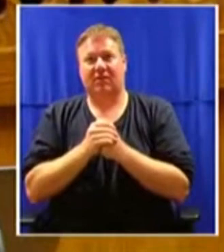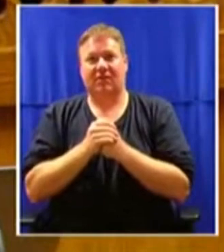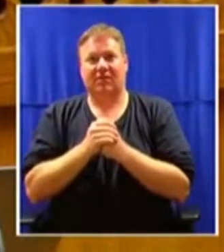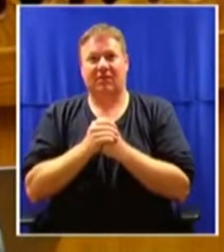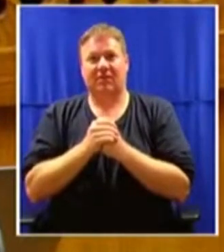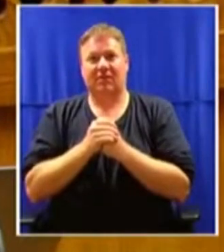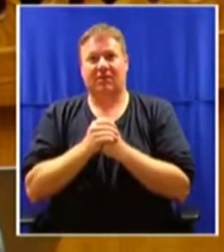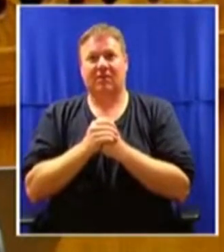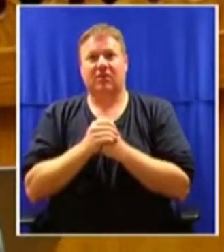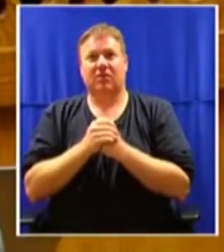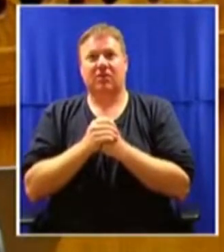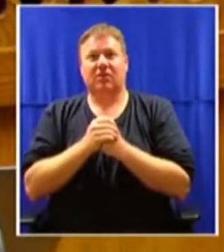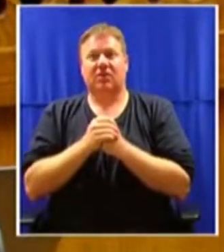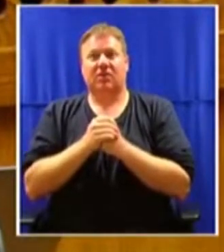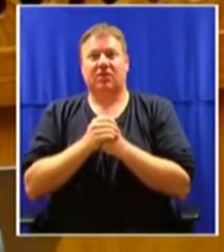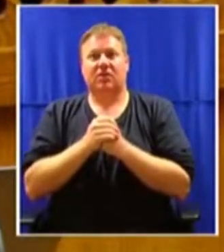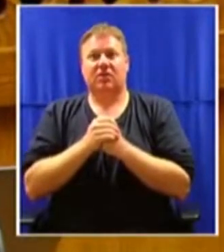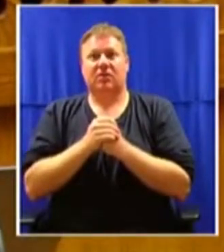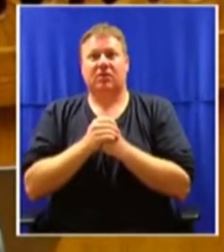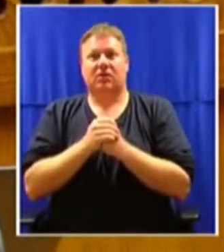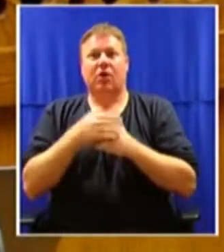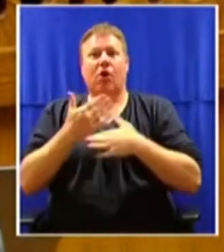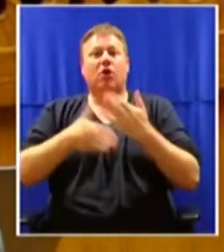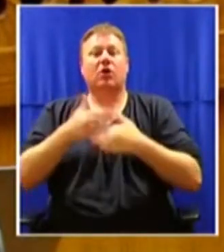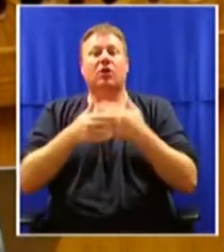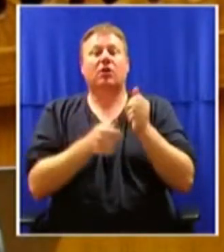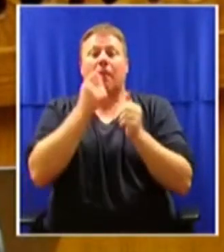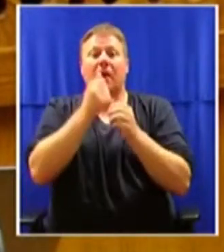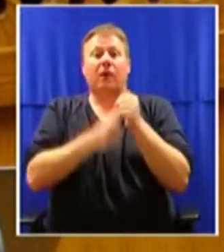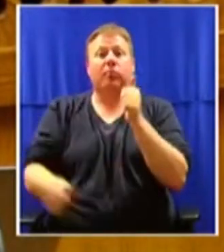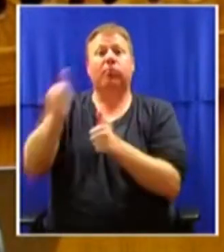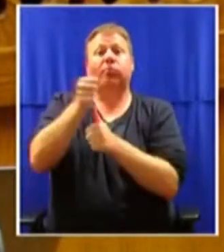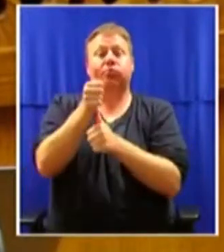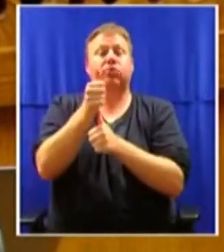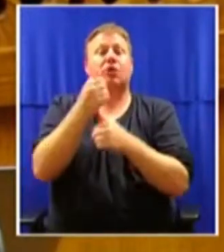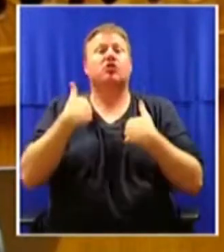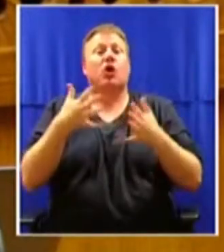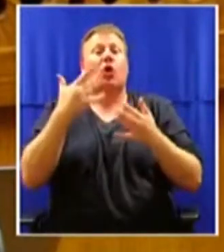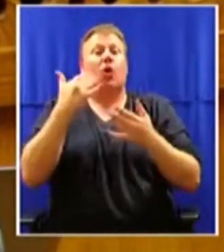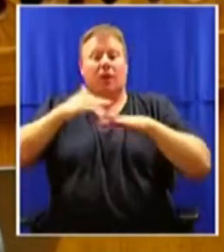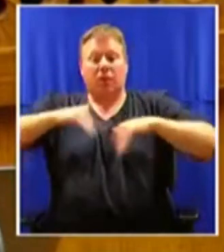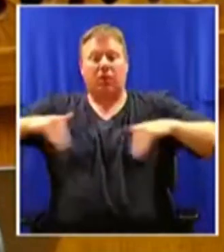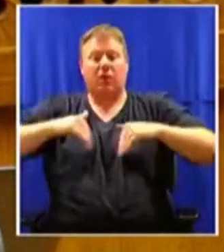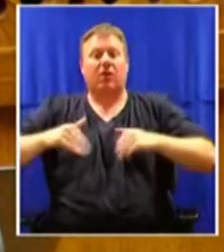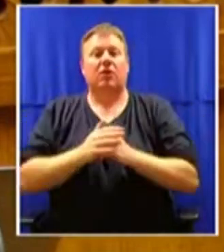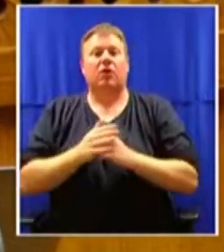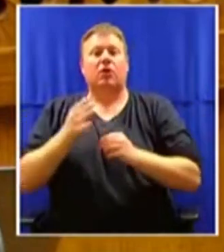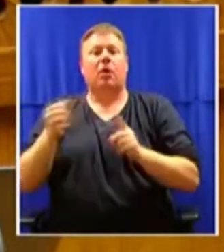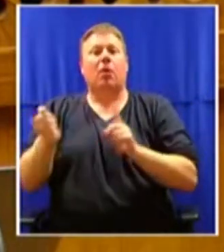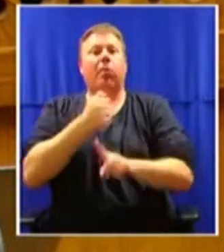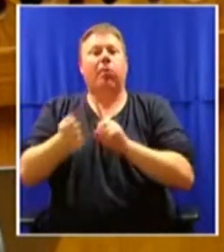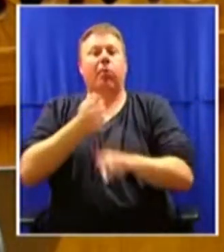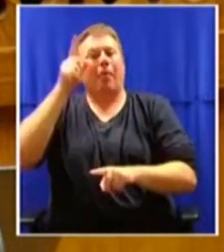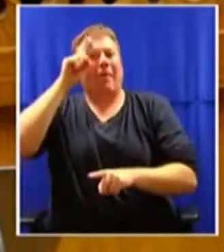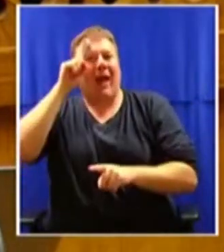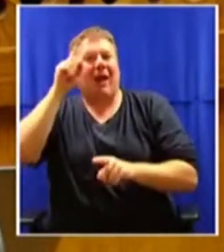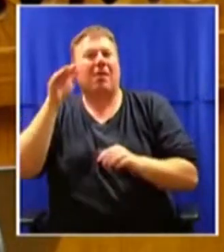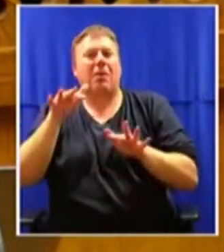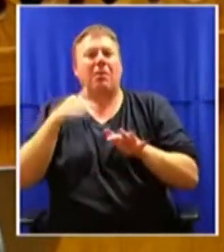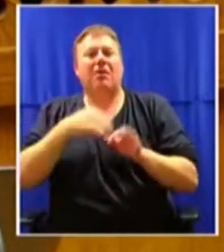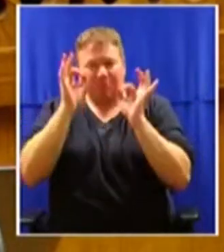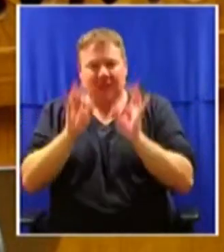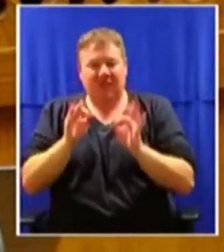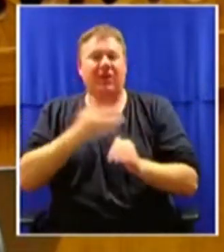continued patriarchy, which saw the brutal and systematic oppression of black people and women in particular, has left our society with